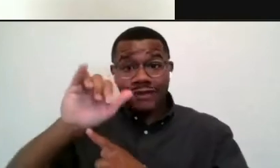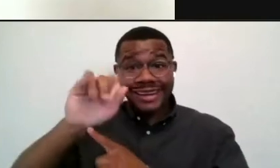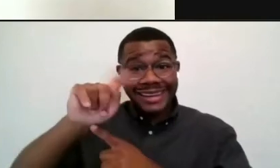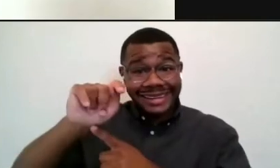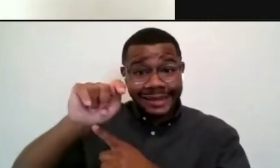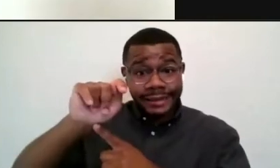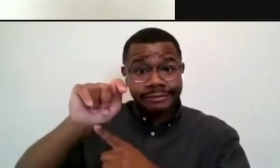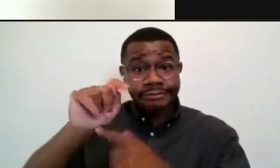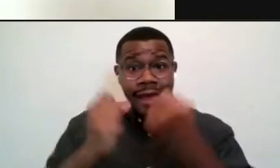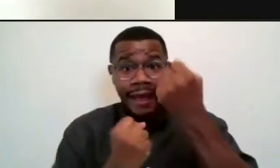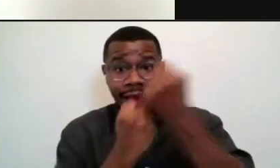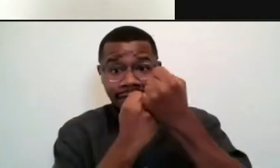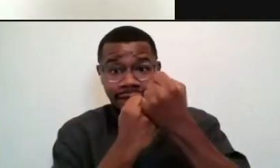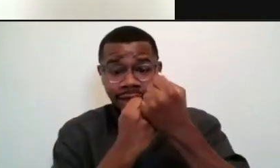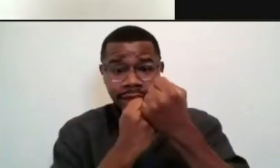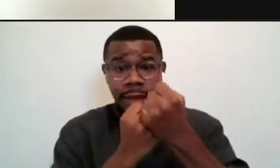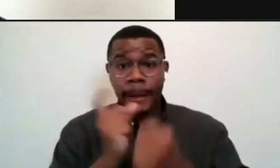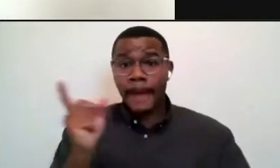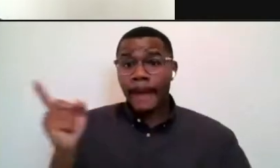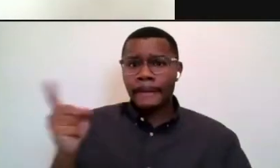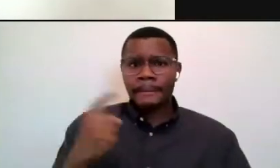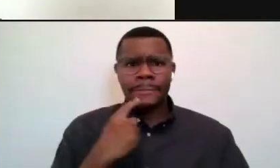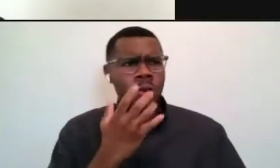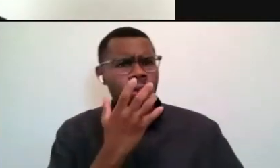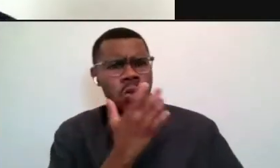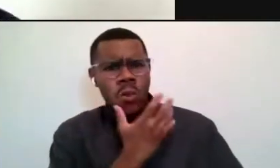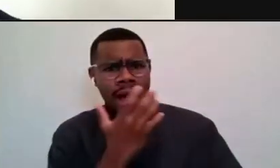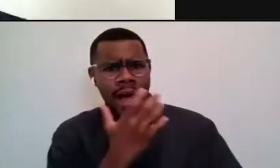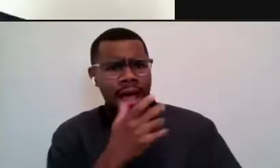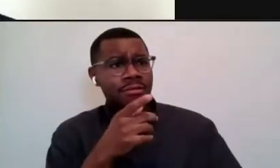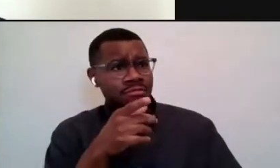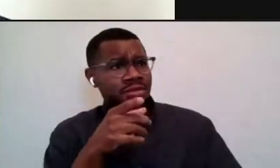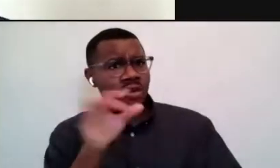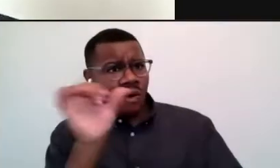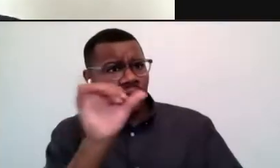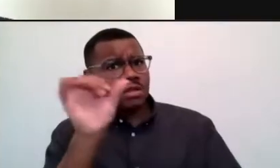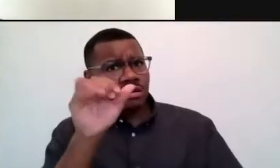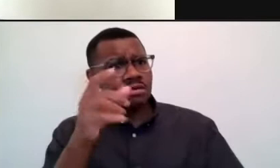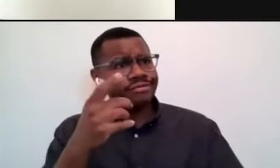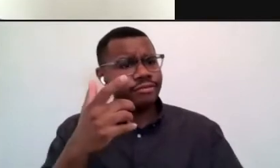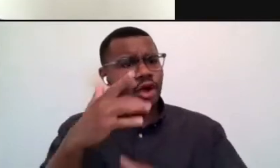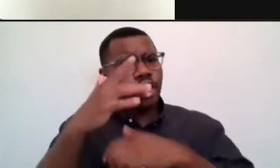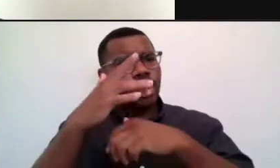She was early Head Start advocate as well for children, yes, for young children. Yes. Yes. Yeah.